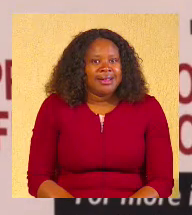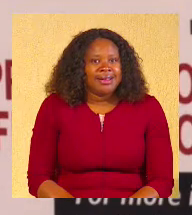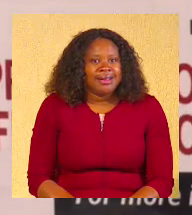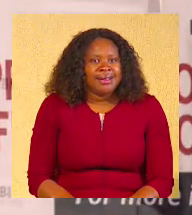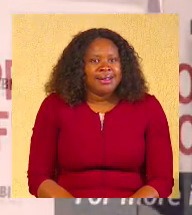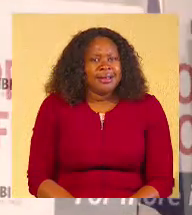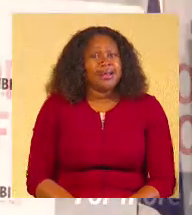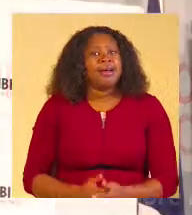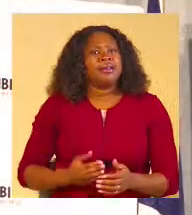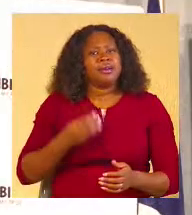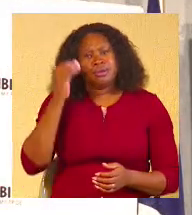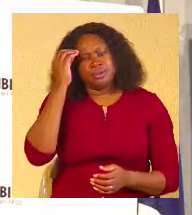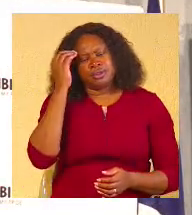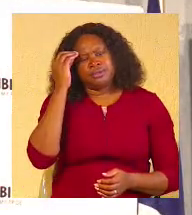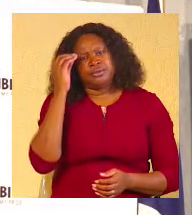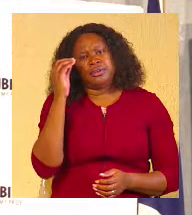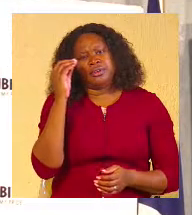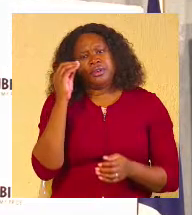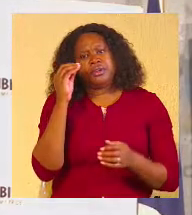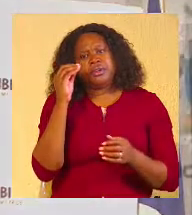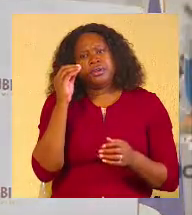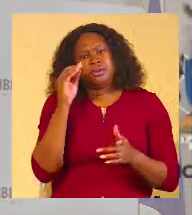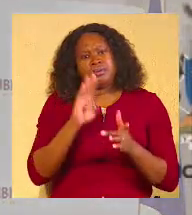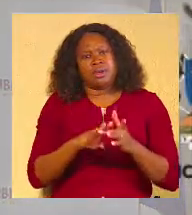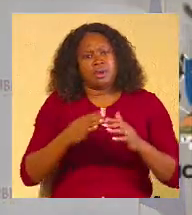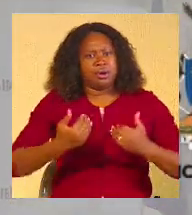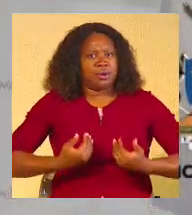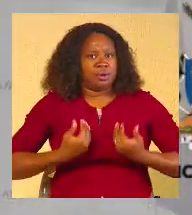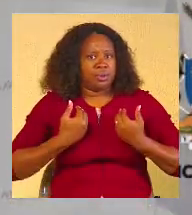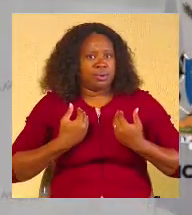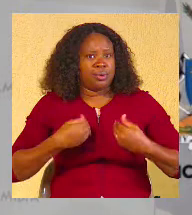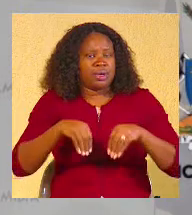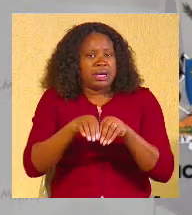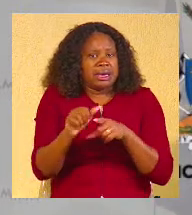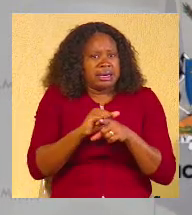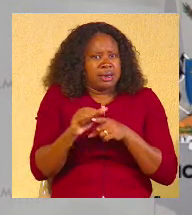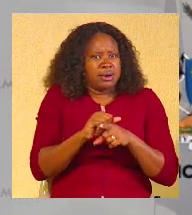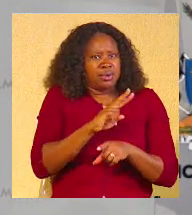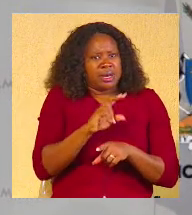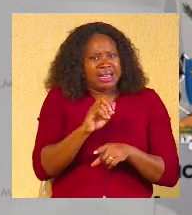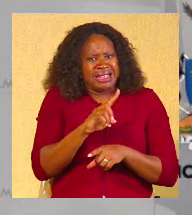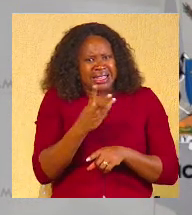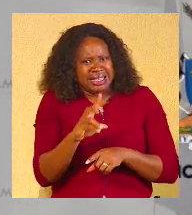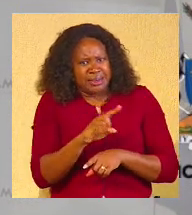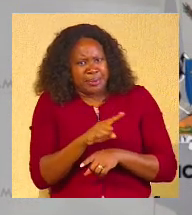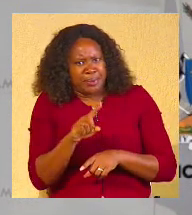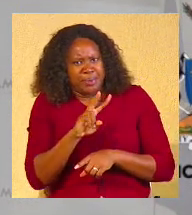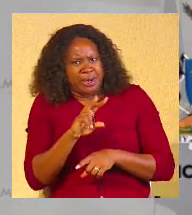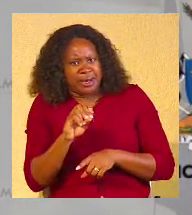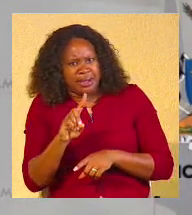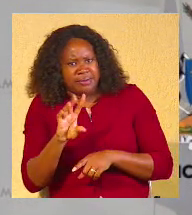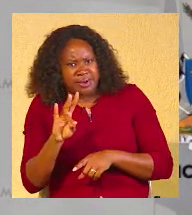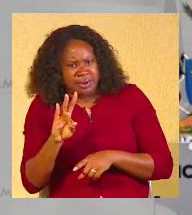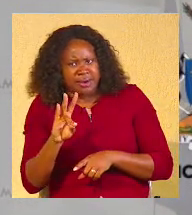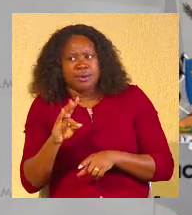I just wanted to find out a little bit about the youth who did their training during 2016-2017. We know we want to